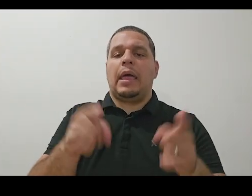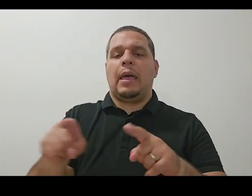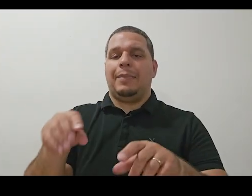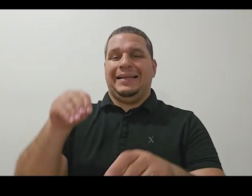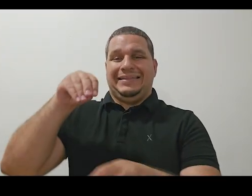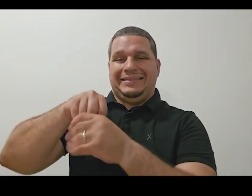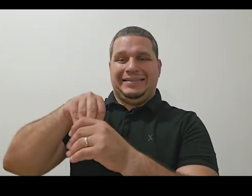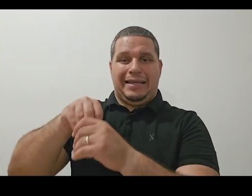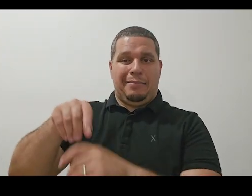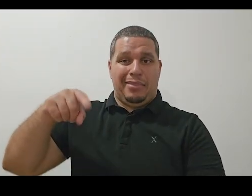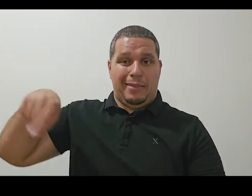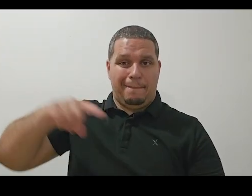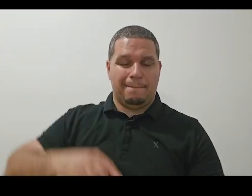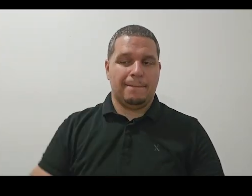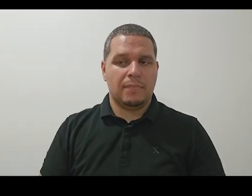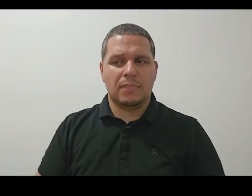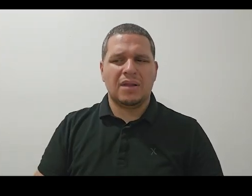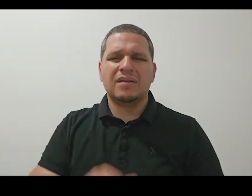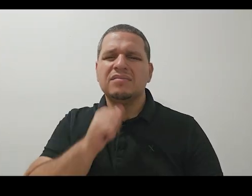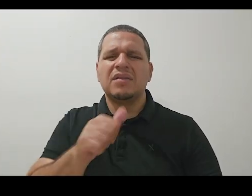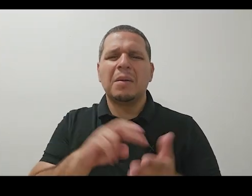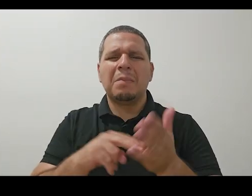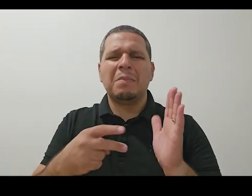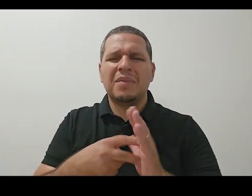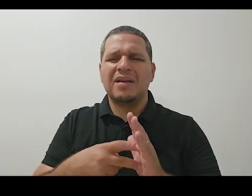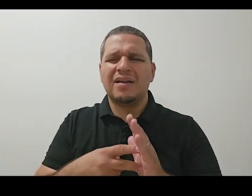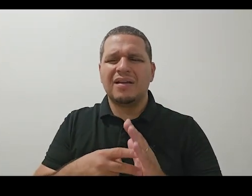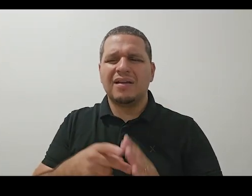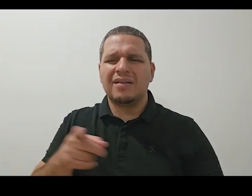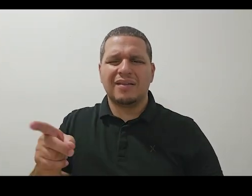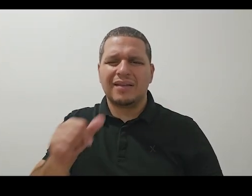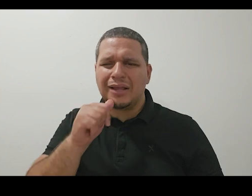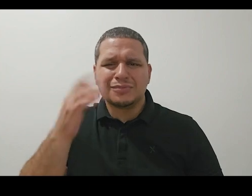on within inside of them, it doesn't mean that